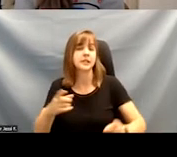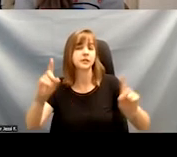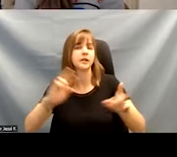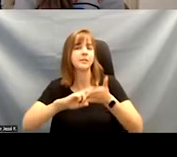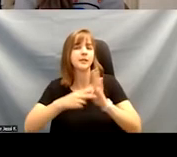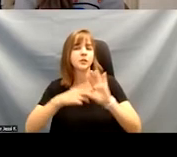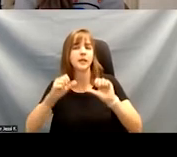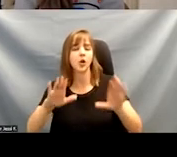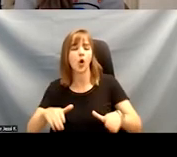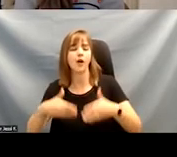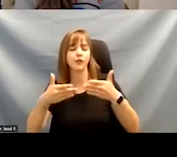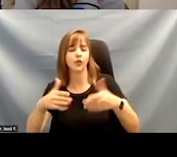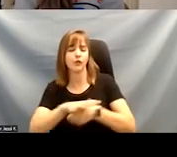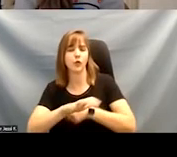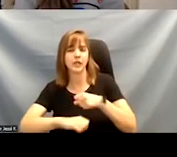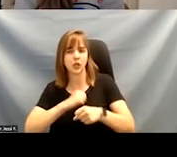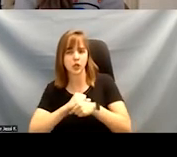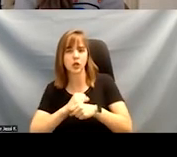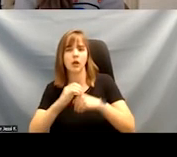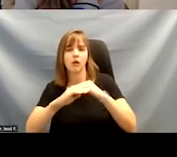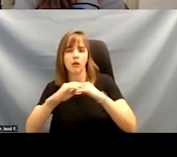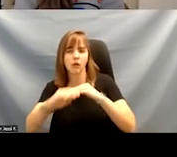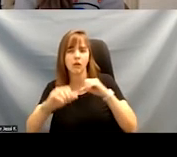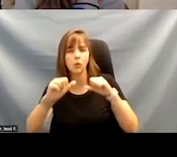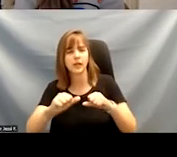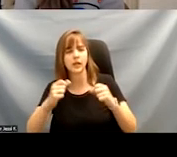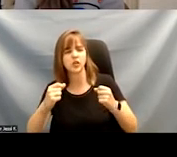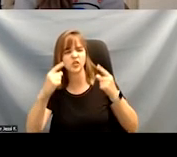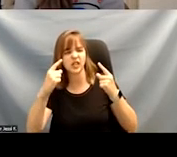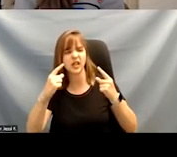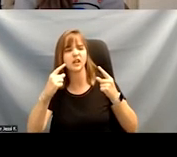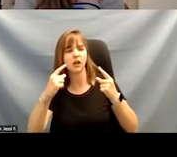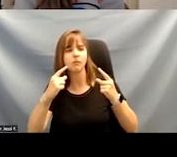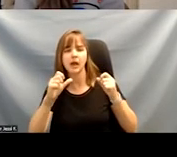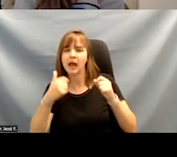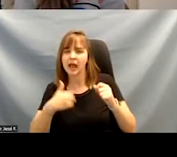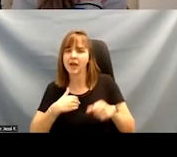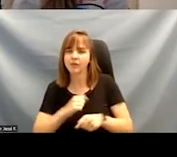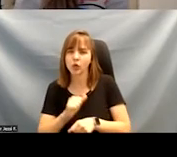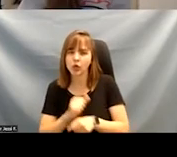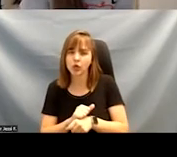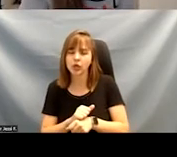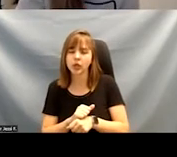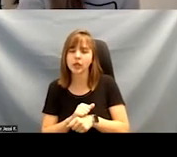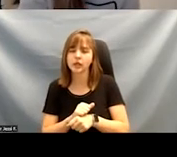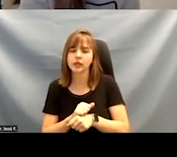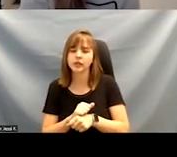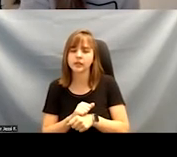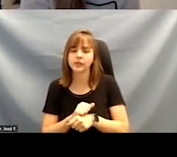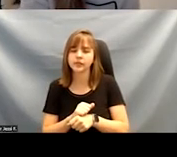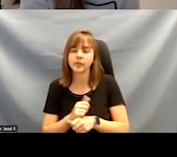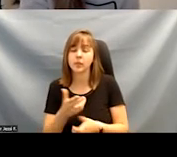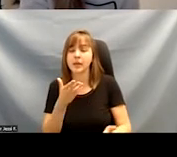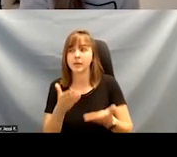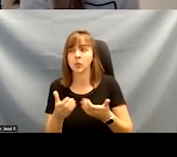that has more of that stability that you'd see from a more traditional company, where, you know, we have one or two or